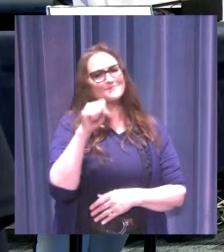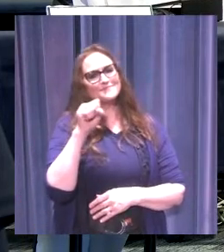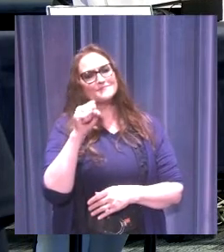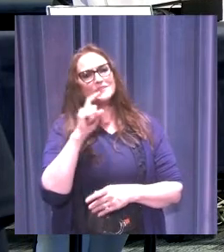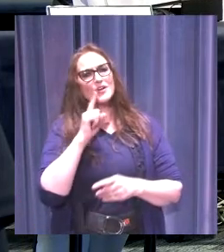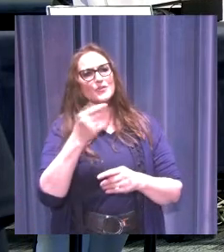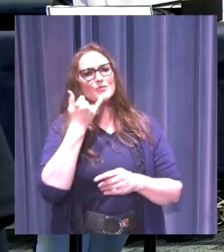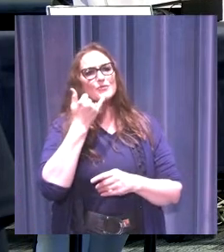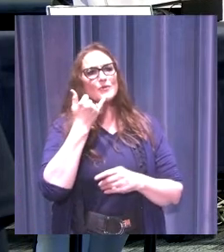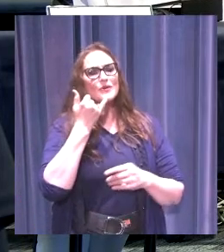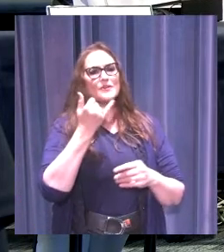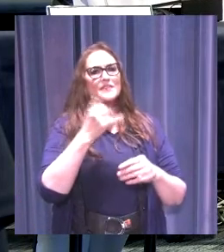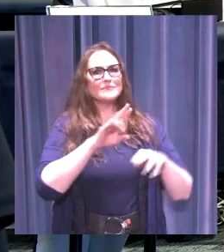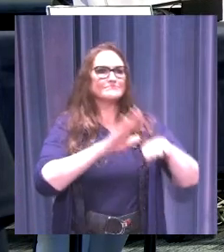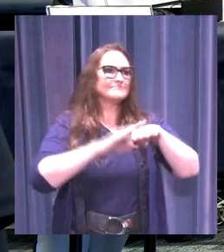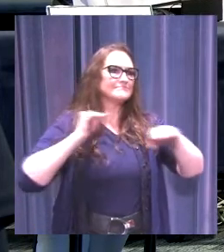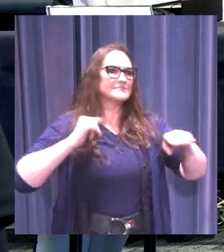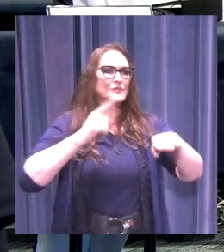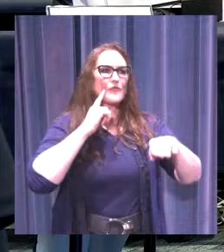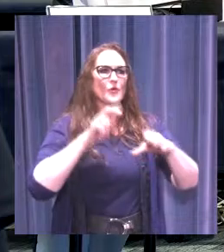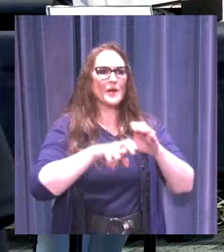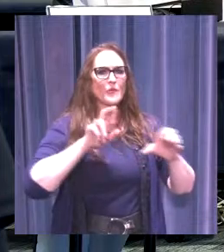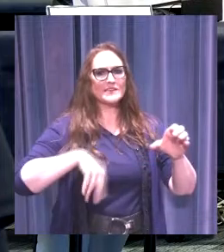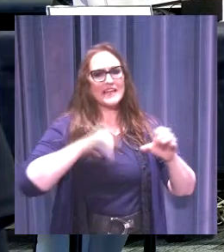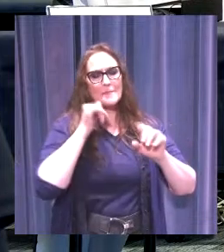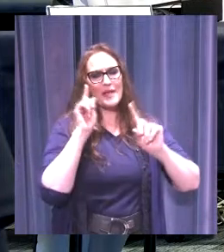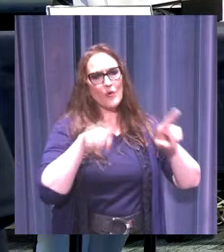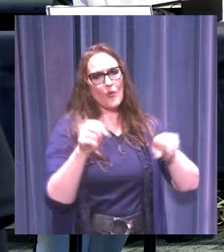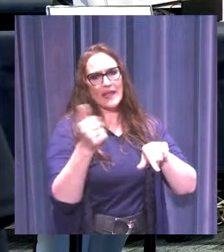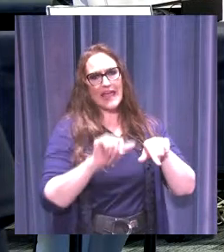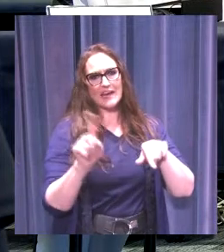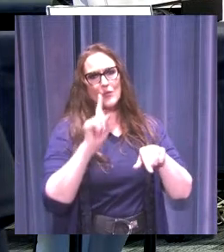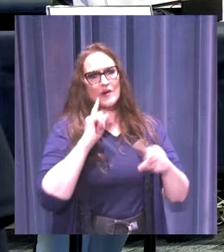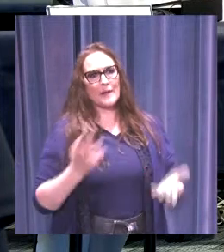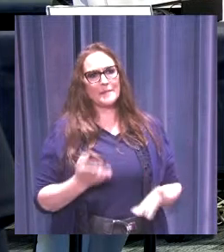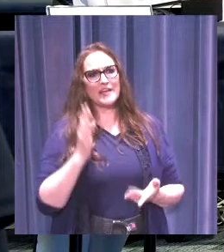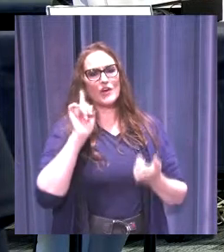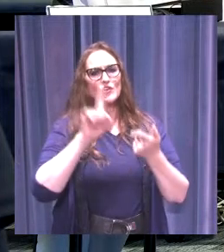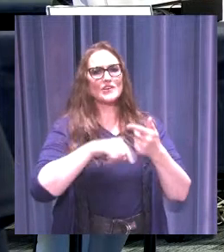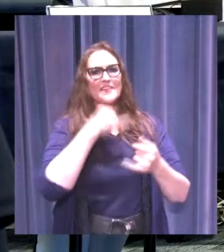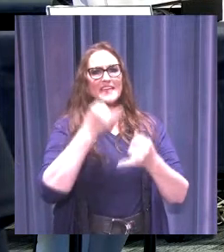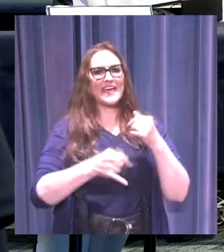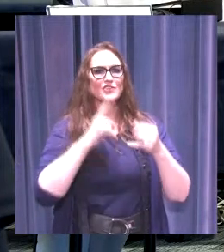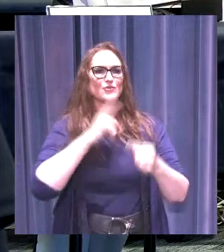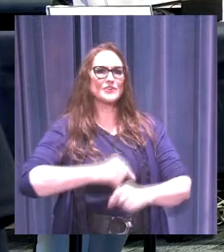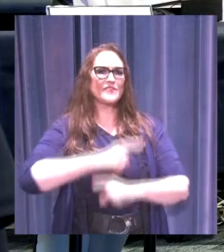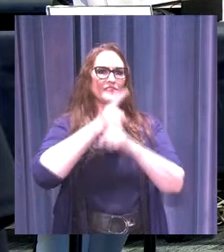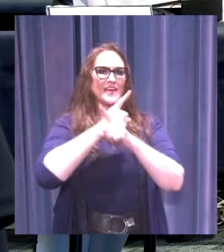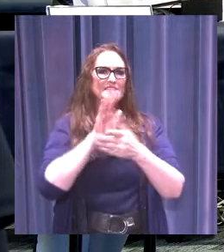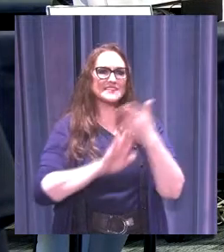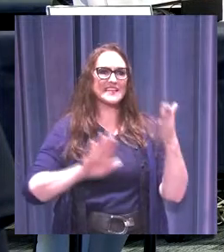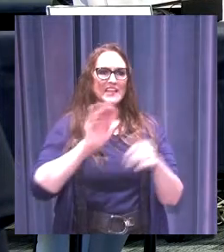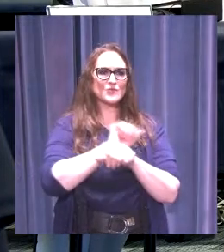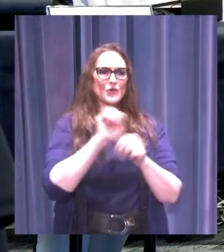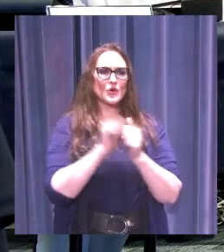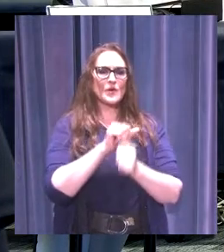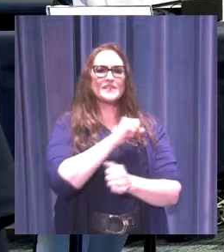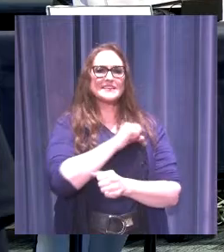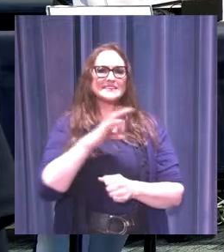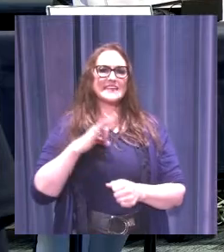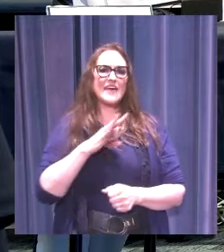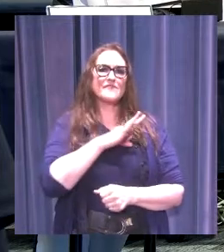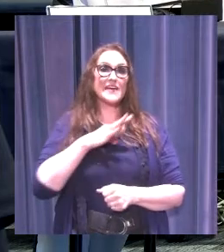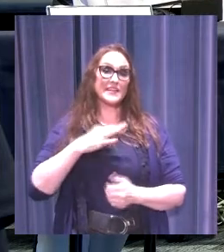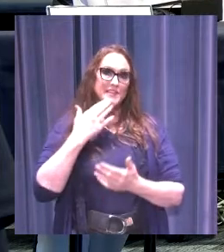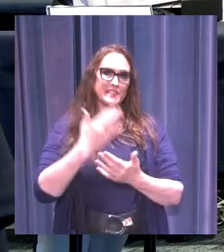the call for my resignation, I'm not going anywhere. I'm here till the end to defend this college and to work with our staff and faculty. Thank